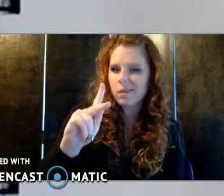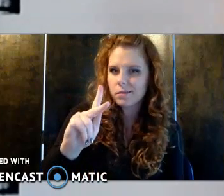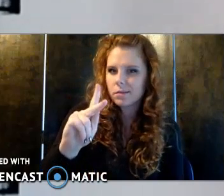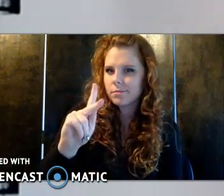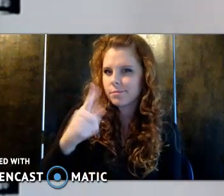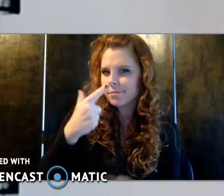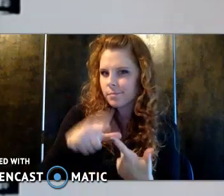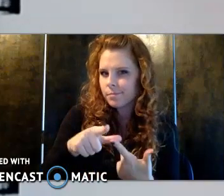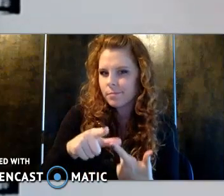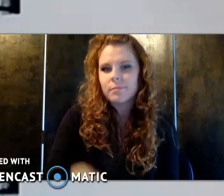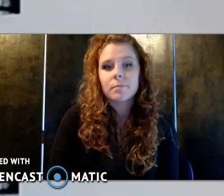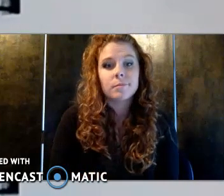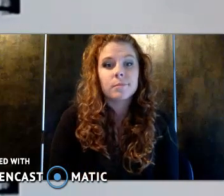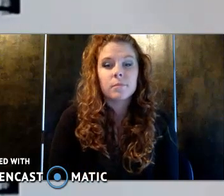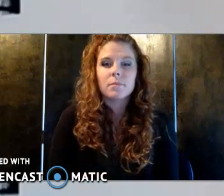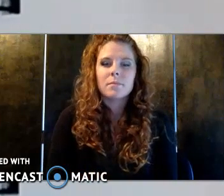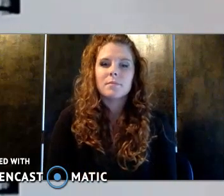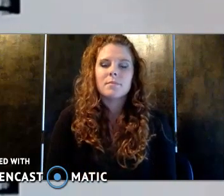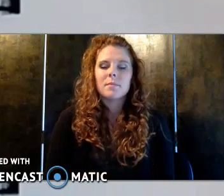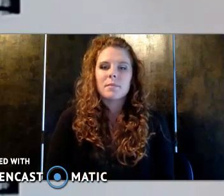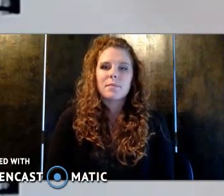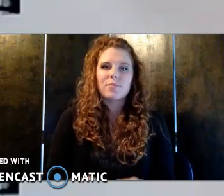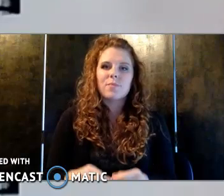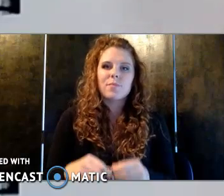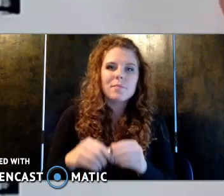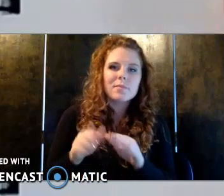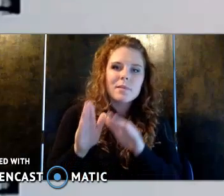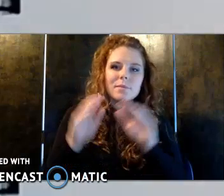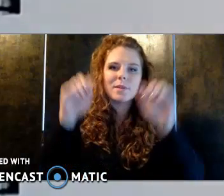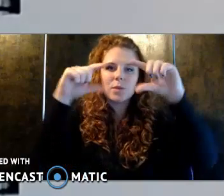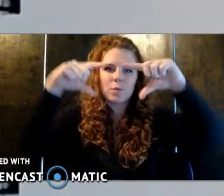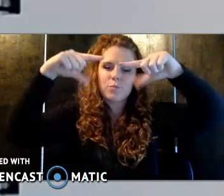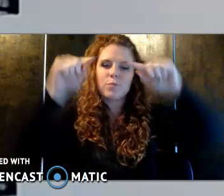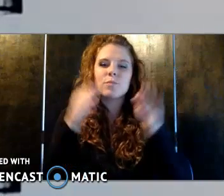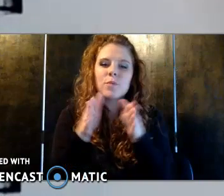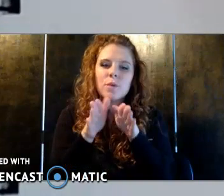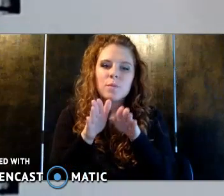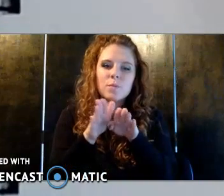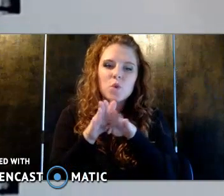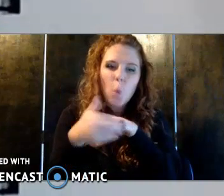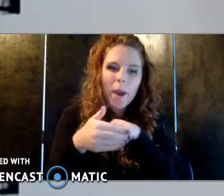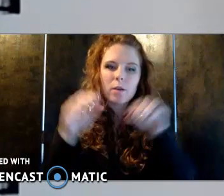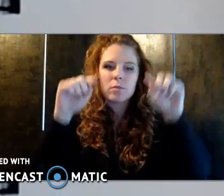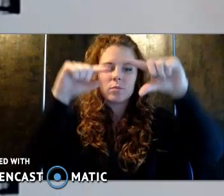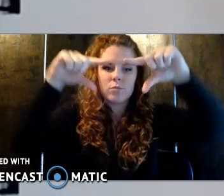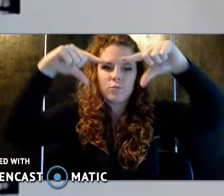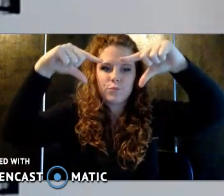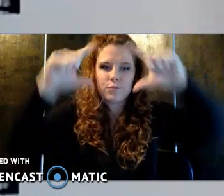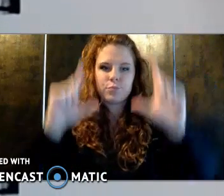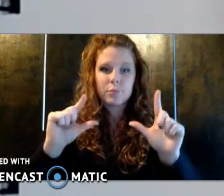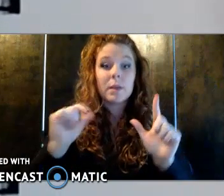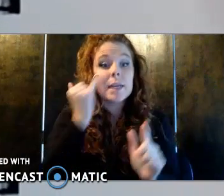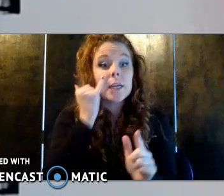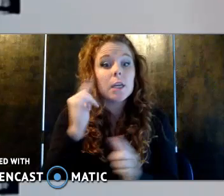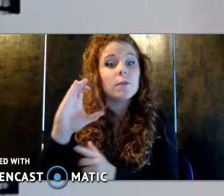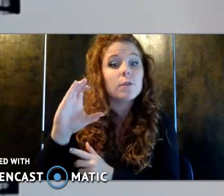letter. Okay, it's got squared off edges, basic block letter. Now if I wanted to do something